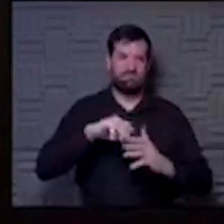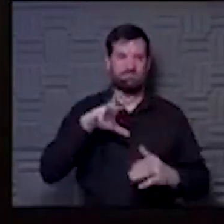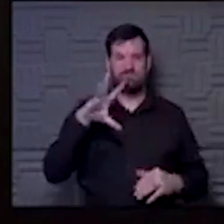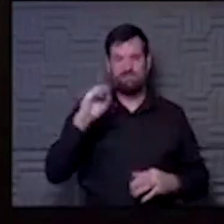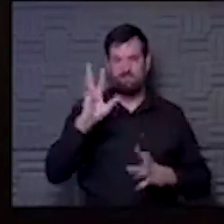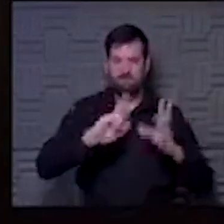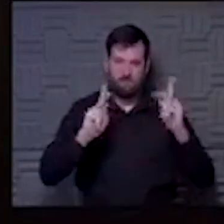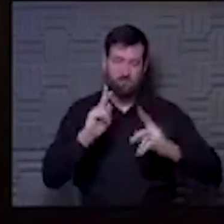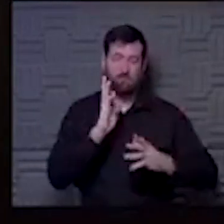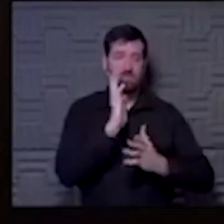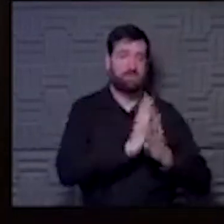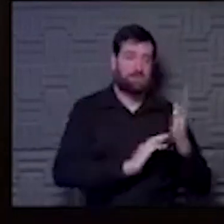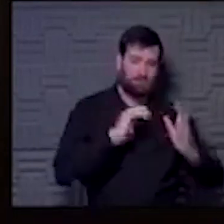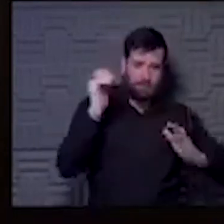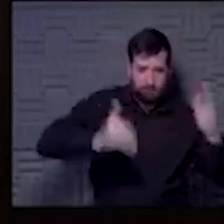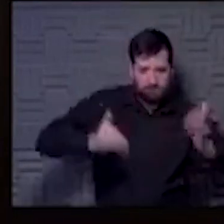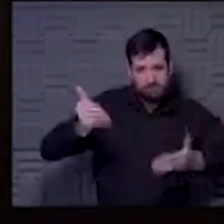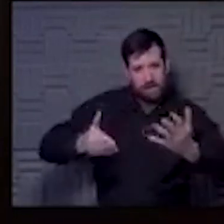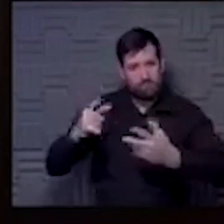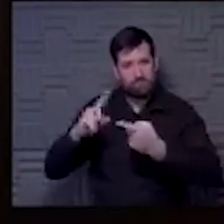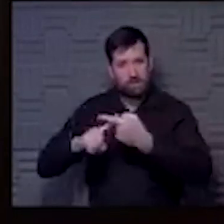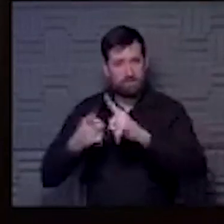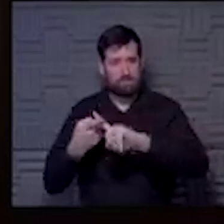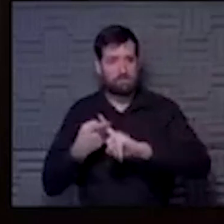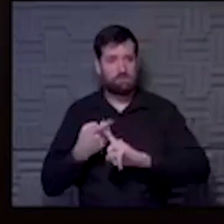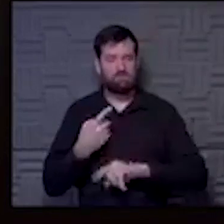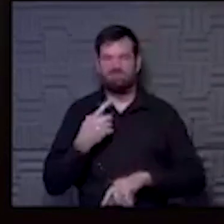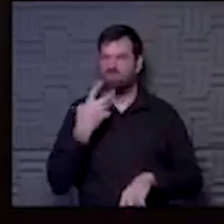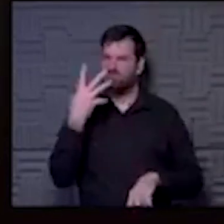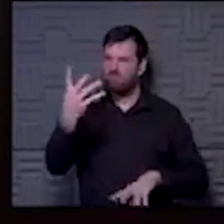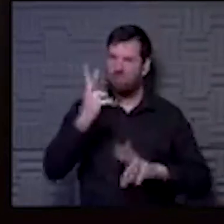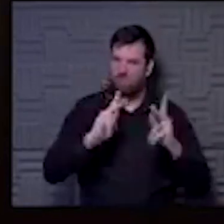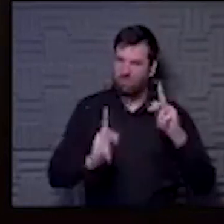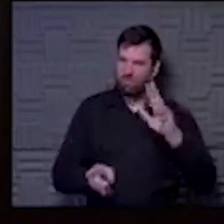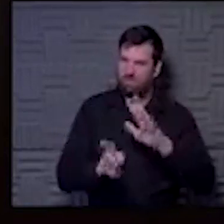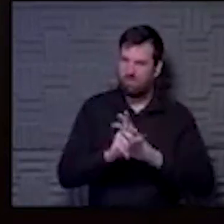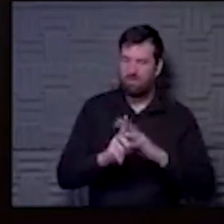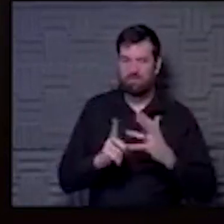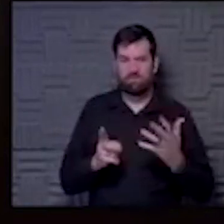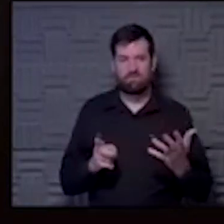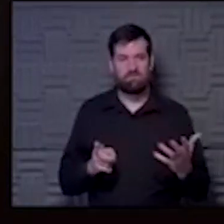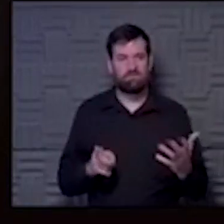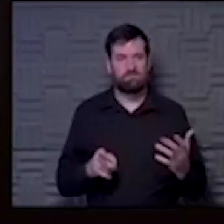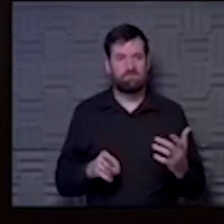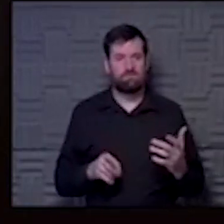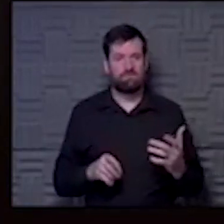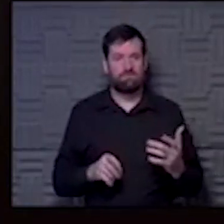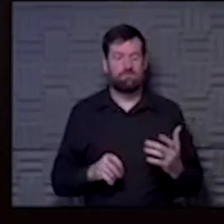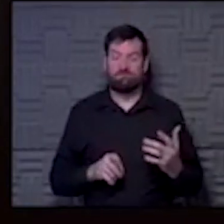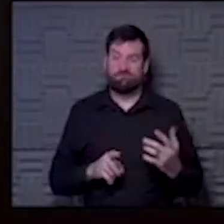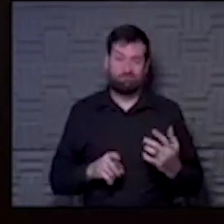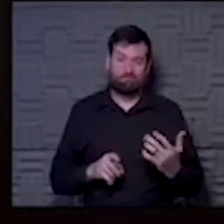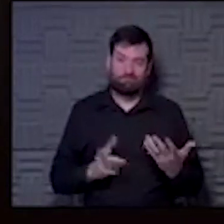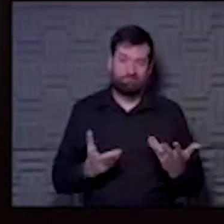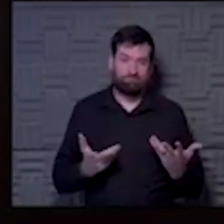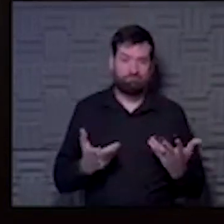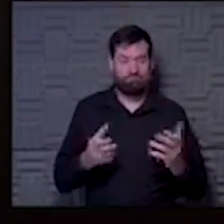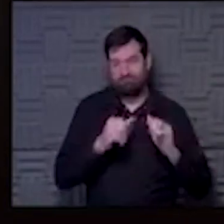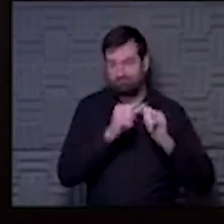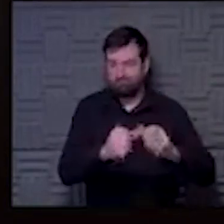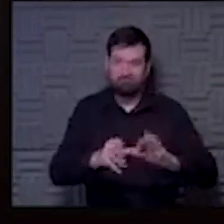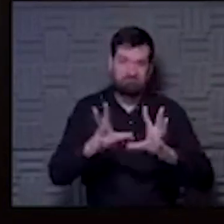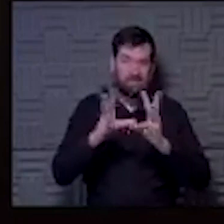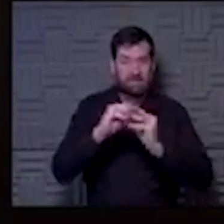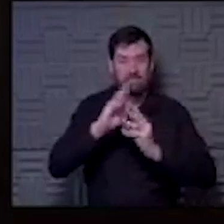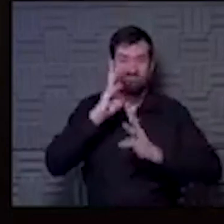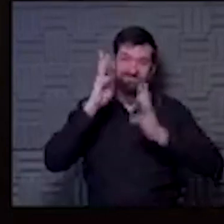others people invite their friends, and only 4 show up, and we come up with the meeting, and great ideas